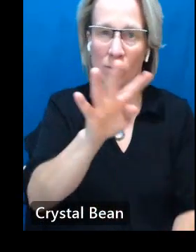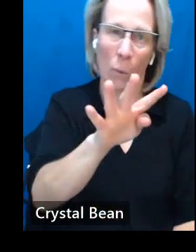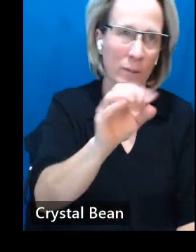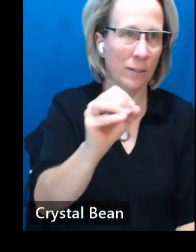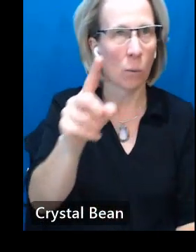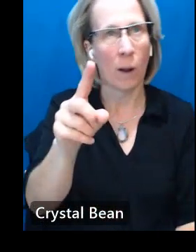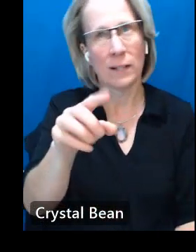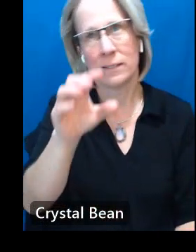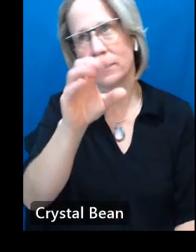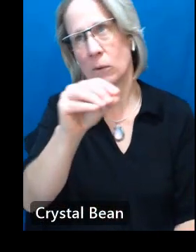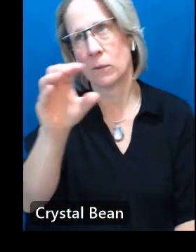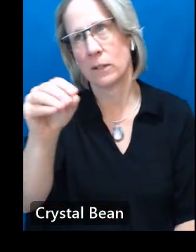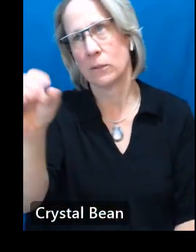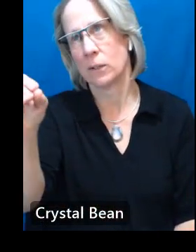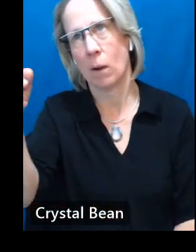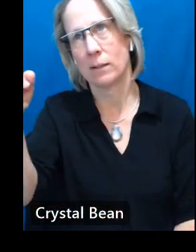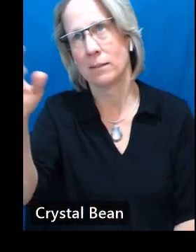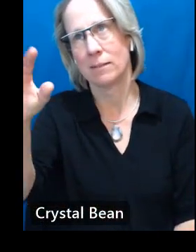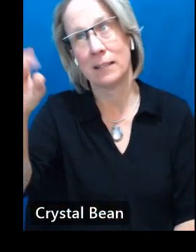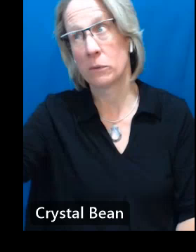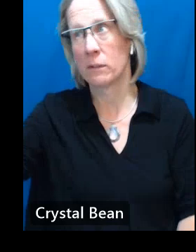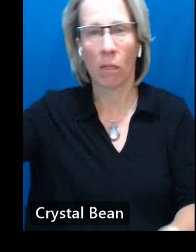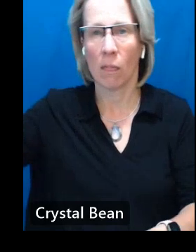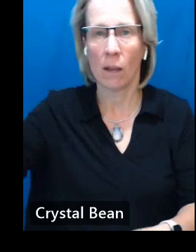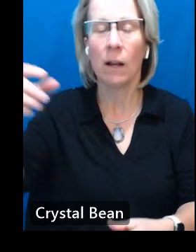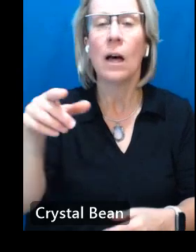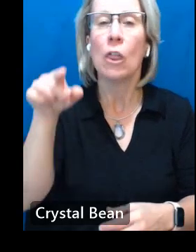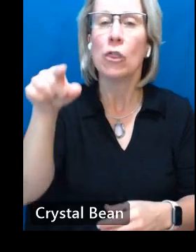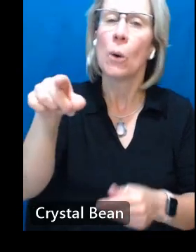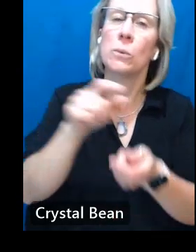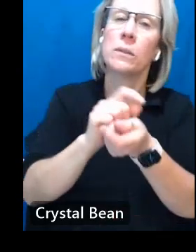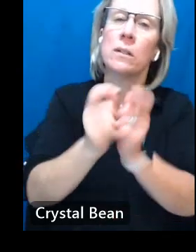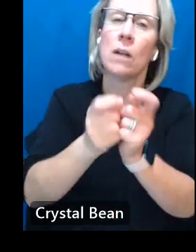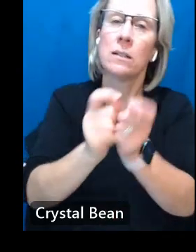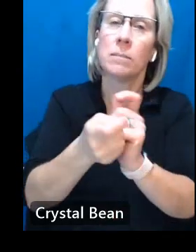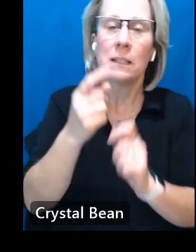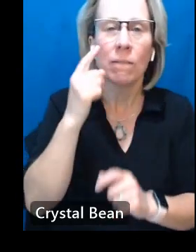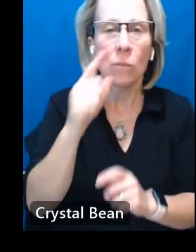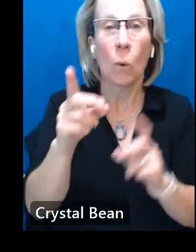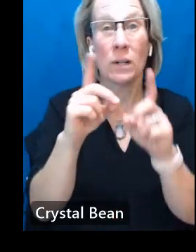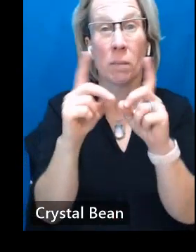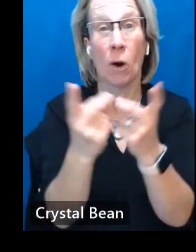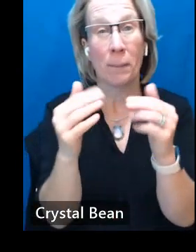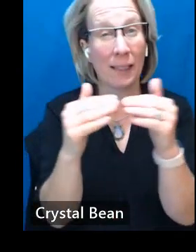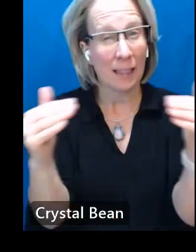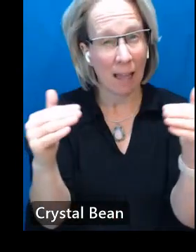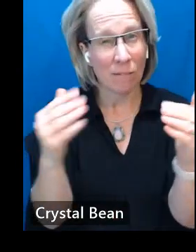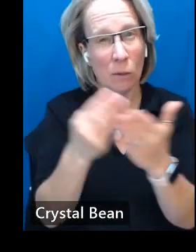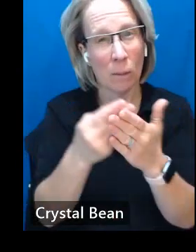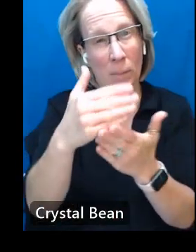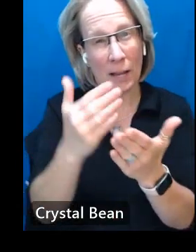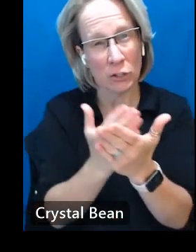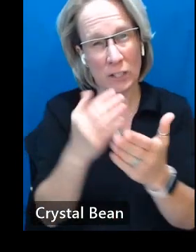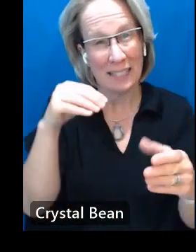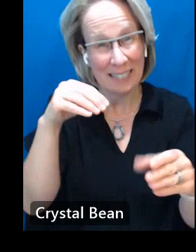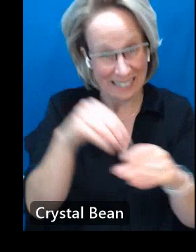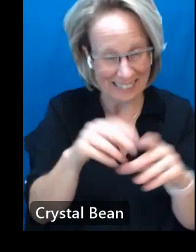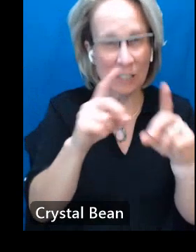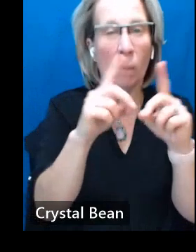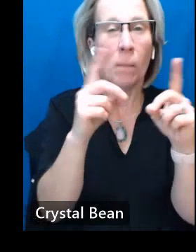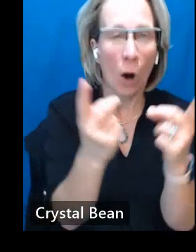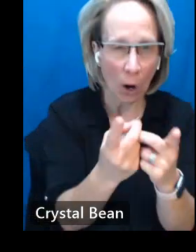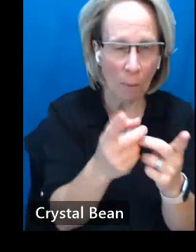4010000, etc. Those are for adjustments to department level budgets in a department ledger group. So again, that's for